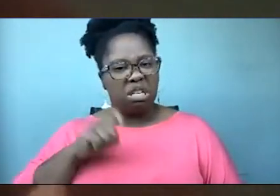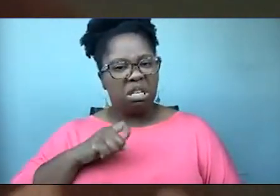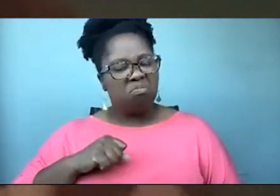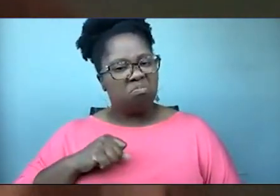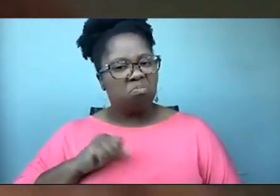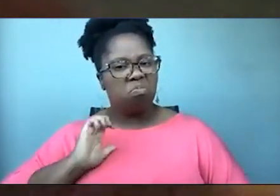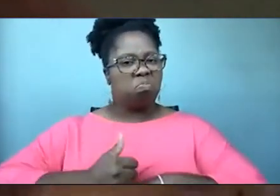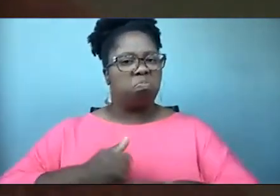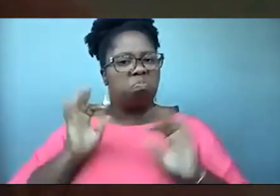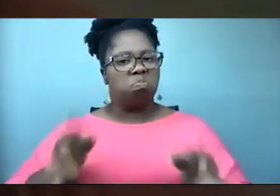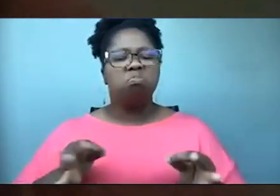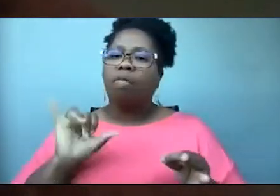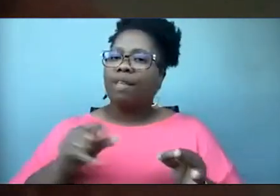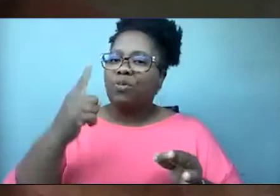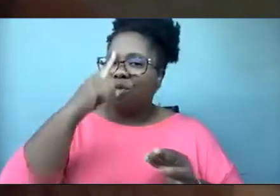we live, working